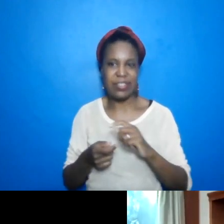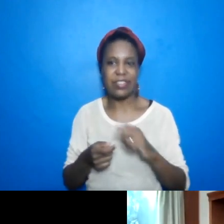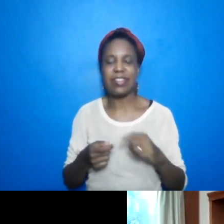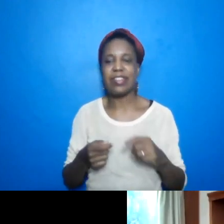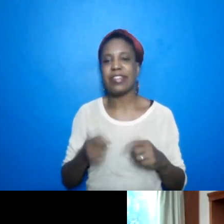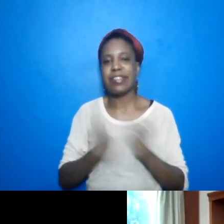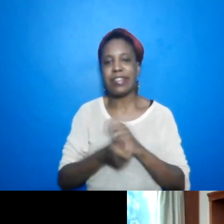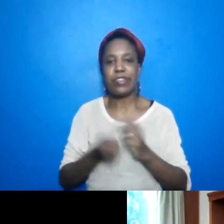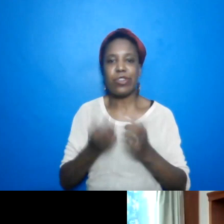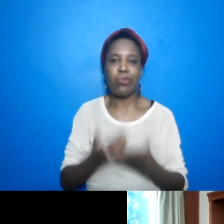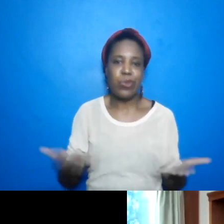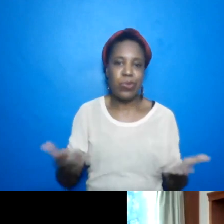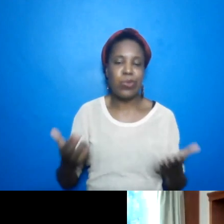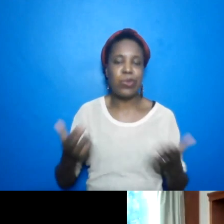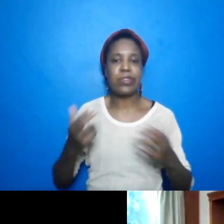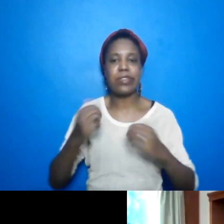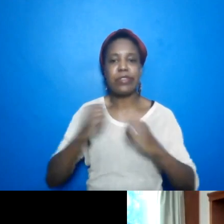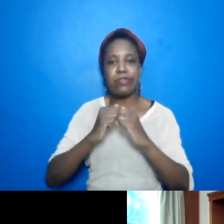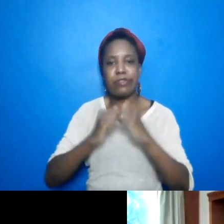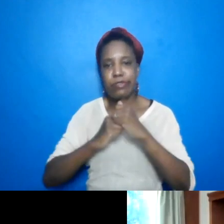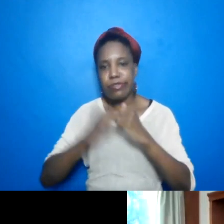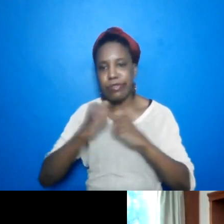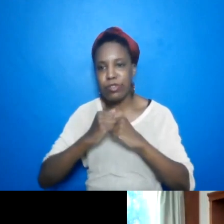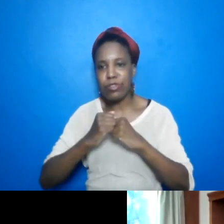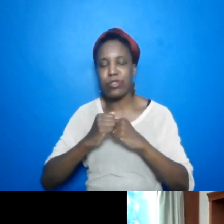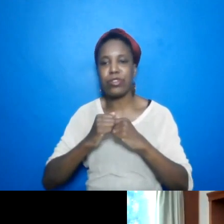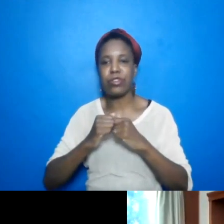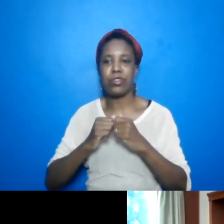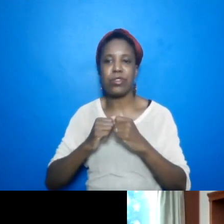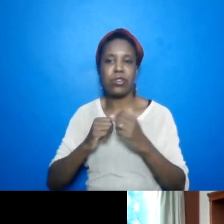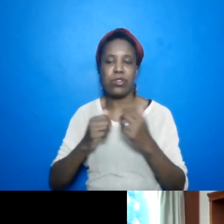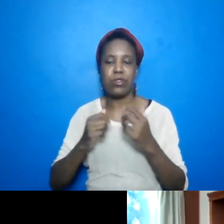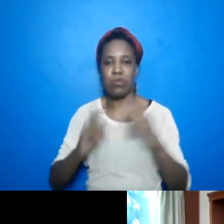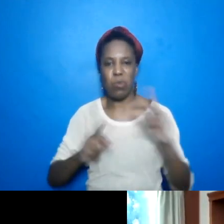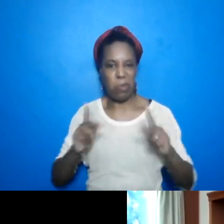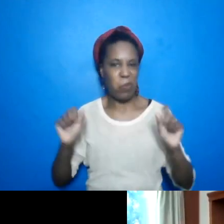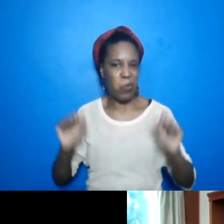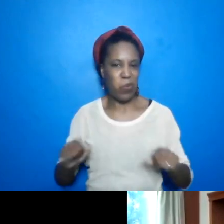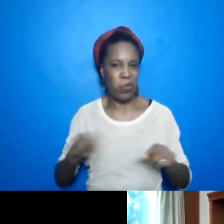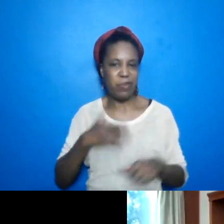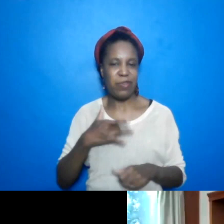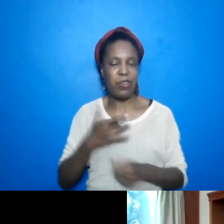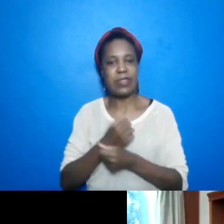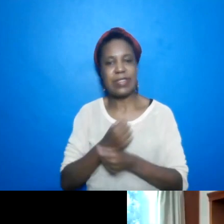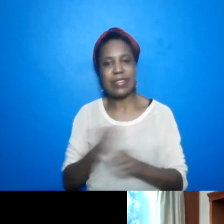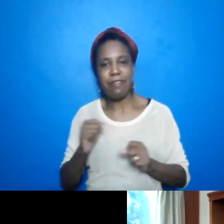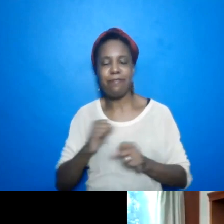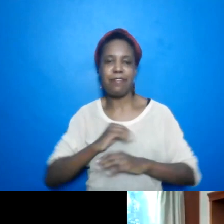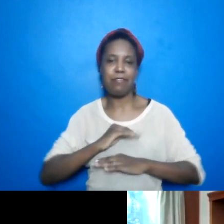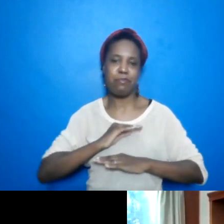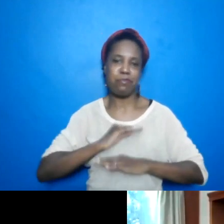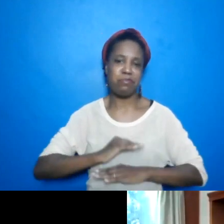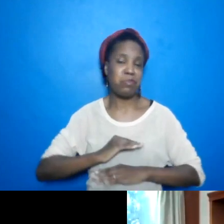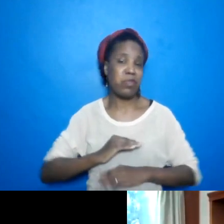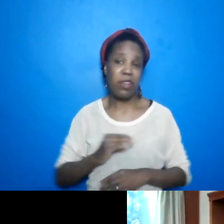structures, so that that was also a place where people could feel safe, protected, and respected, because the youth and the very young people hadn't